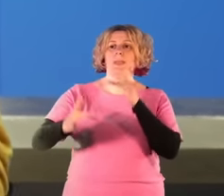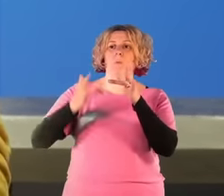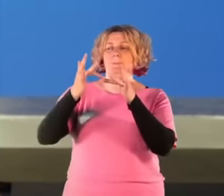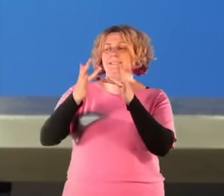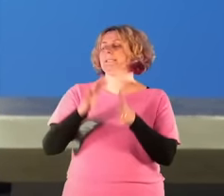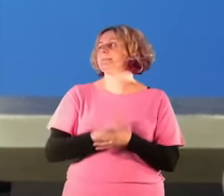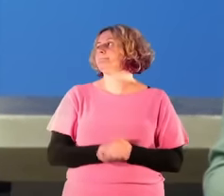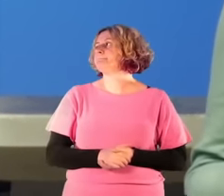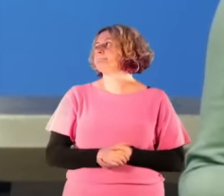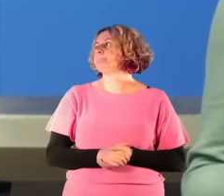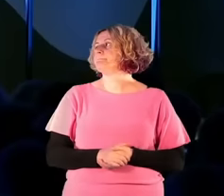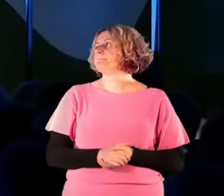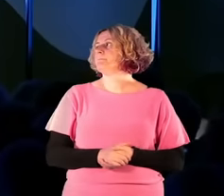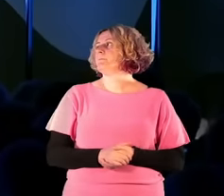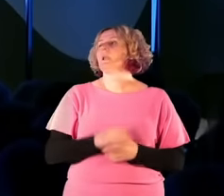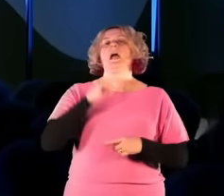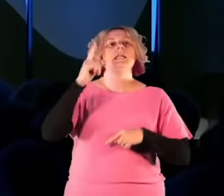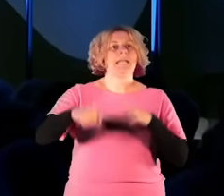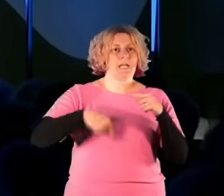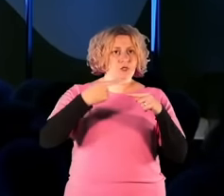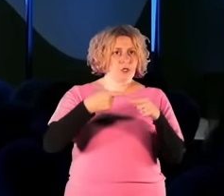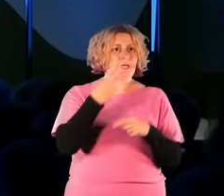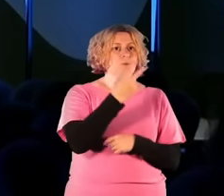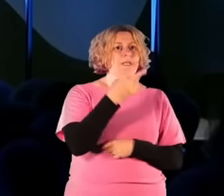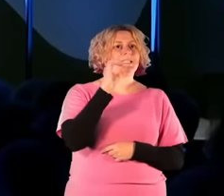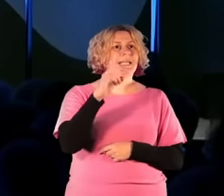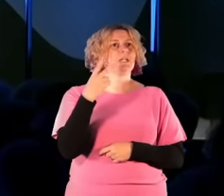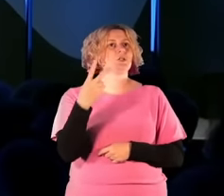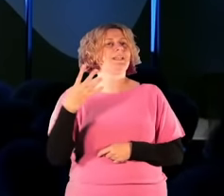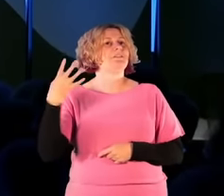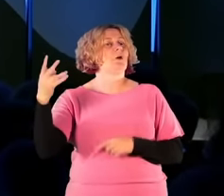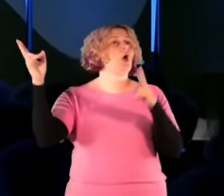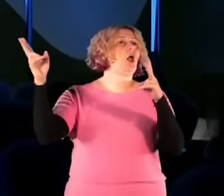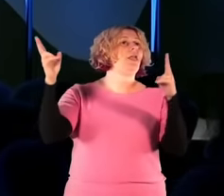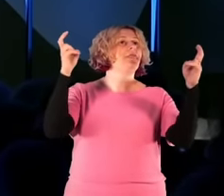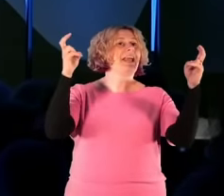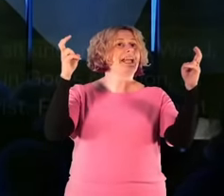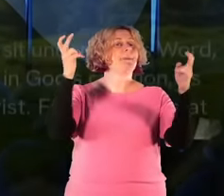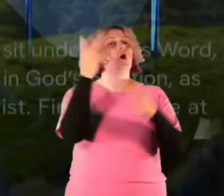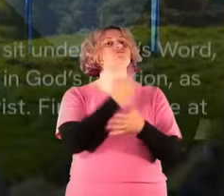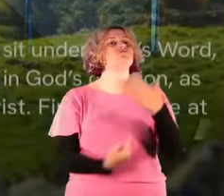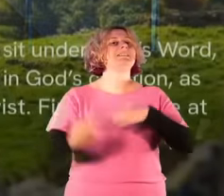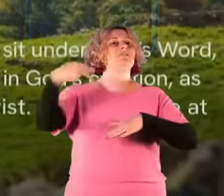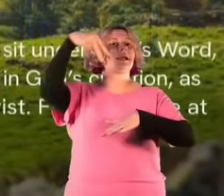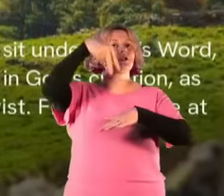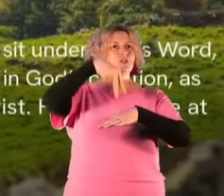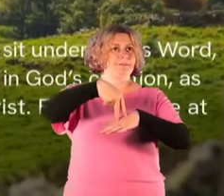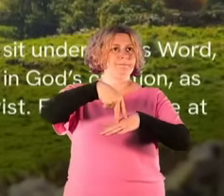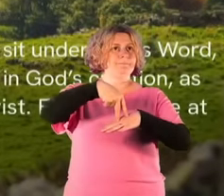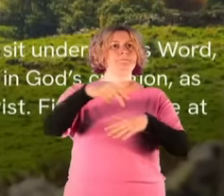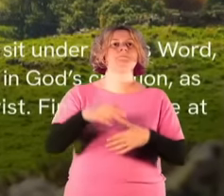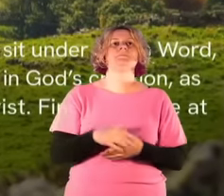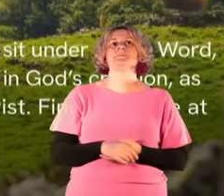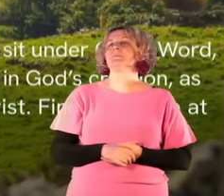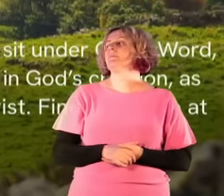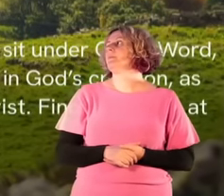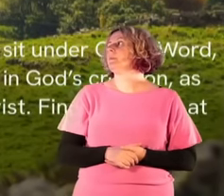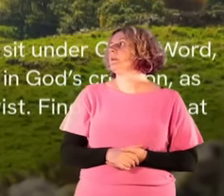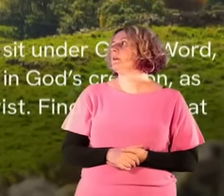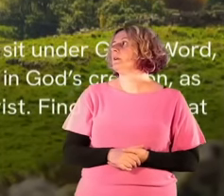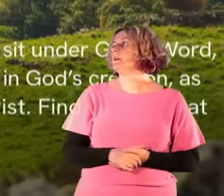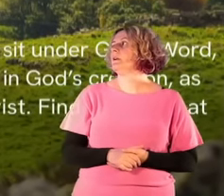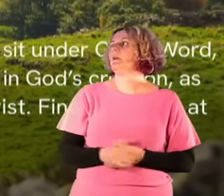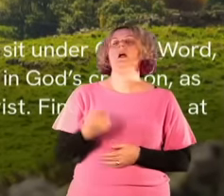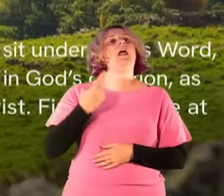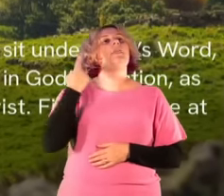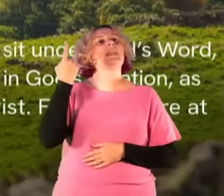you. Well, next year, 2024's theme is that of resurrection. And we will be thinking about